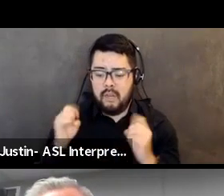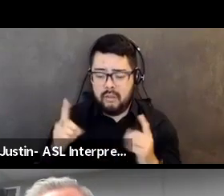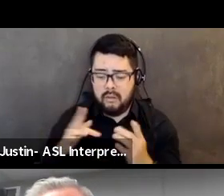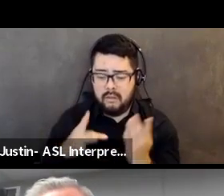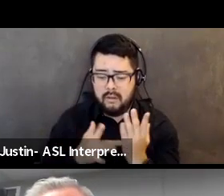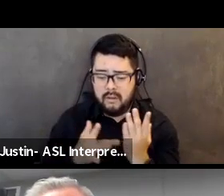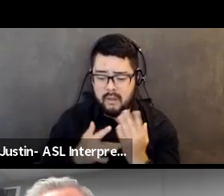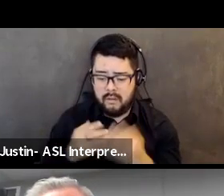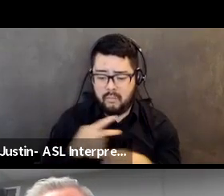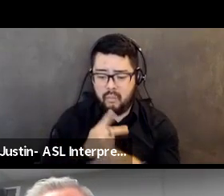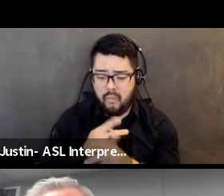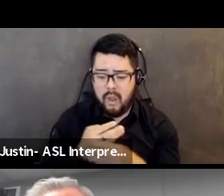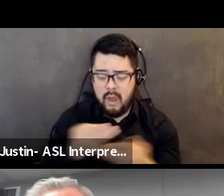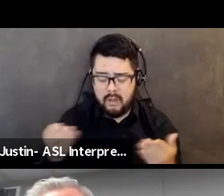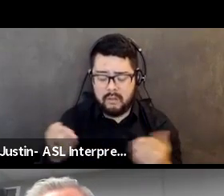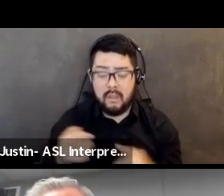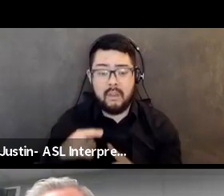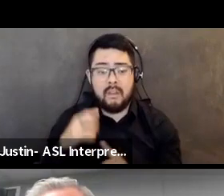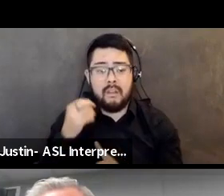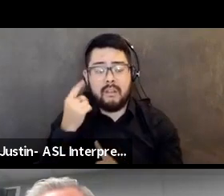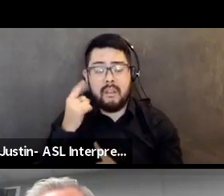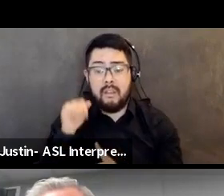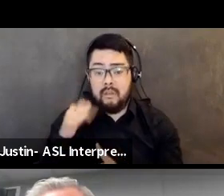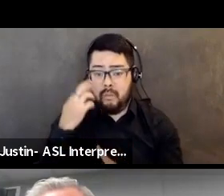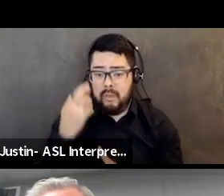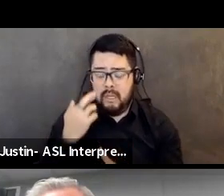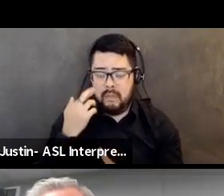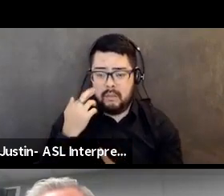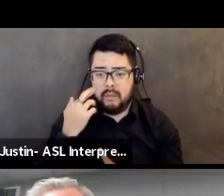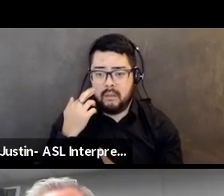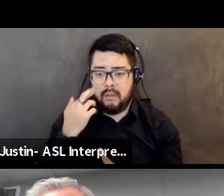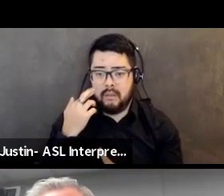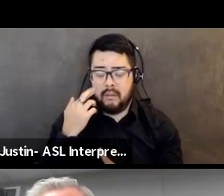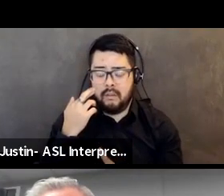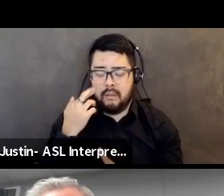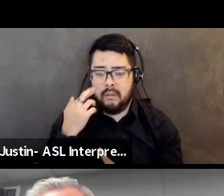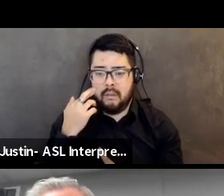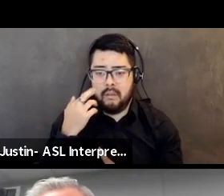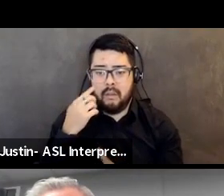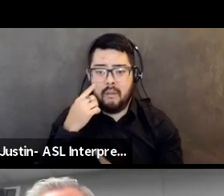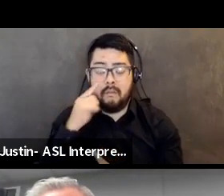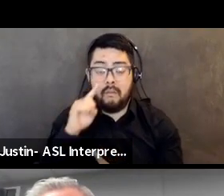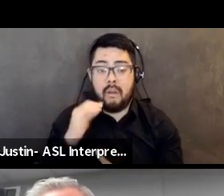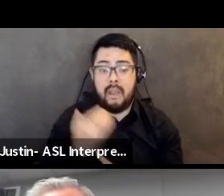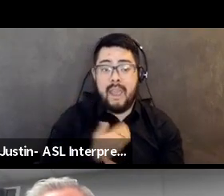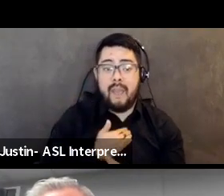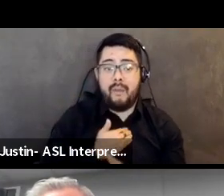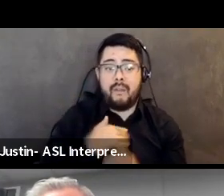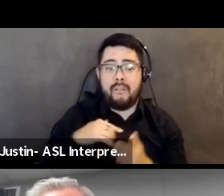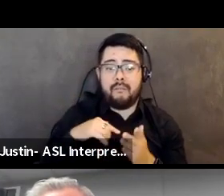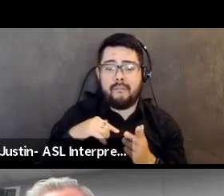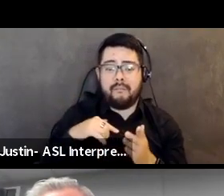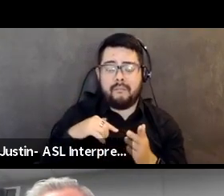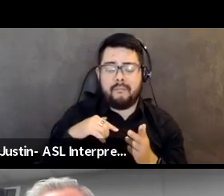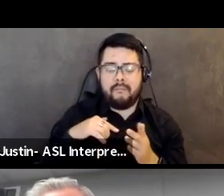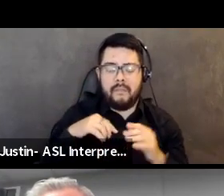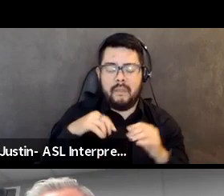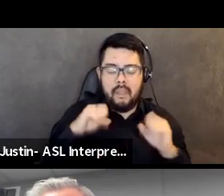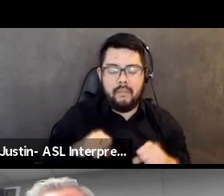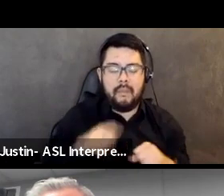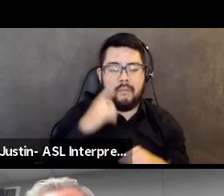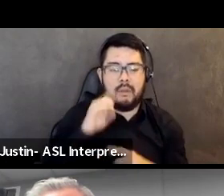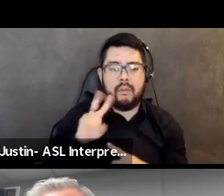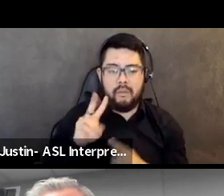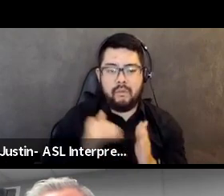amendment mr president is to increase the spend authority from 2 million to 7 million and to remove